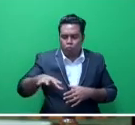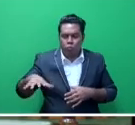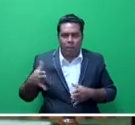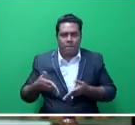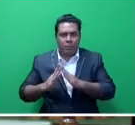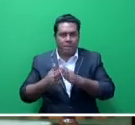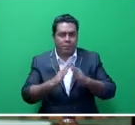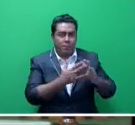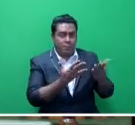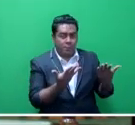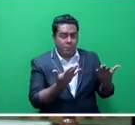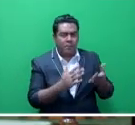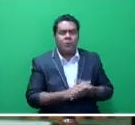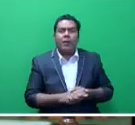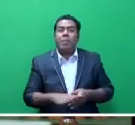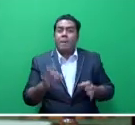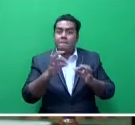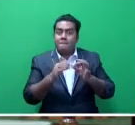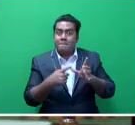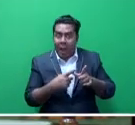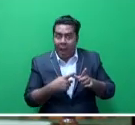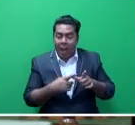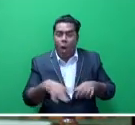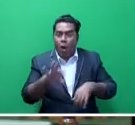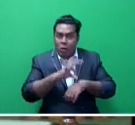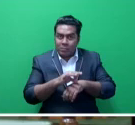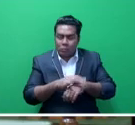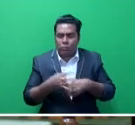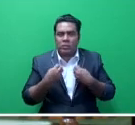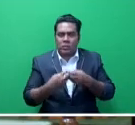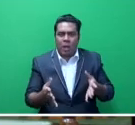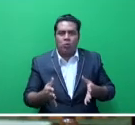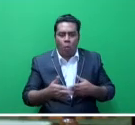Fiji Limited, the Bar Hospital will start operations in December